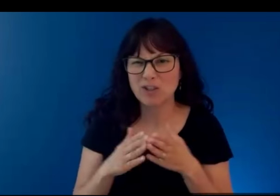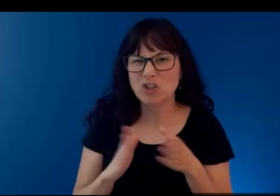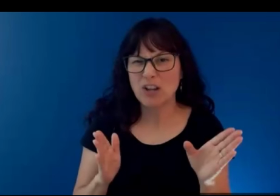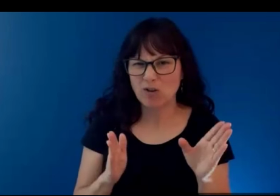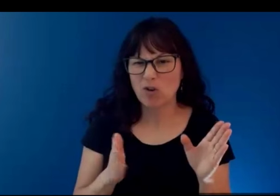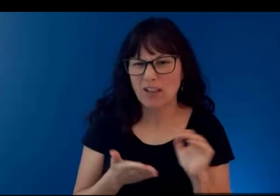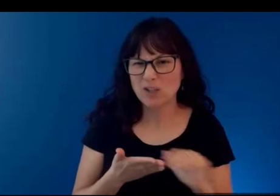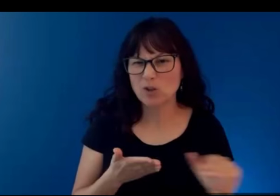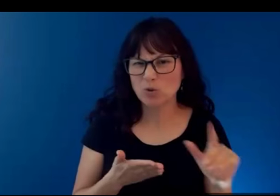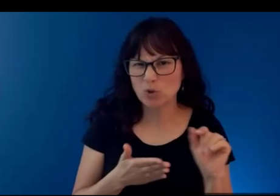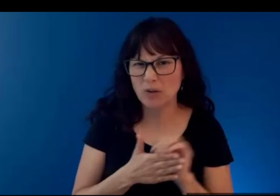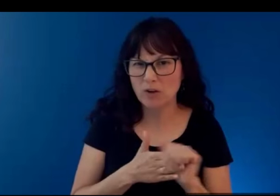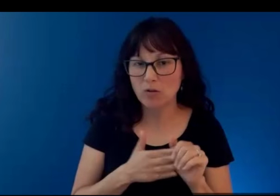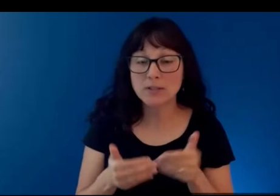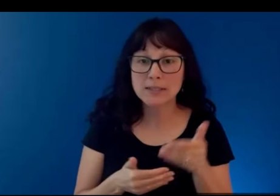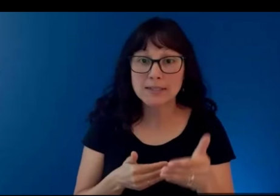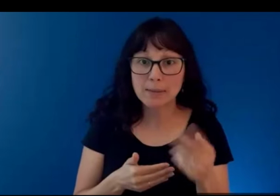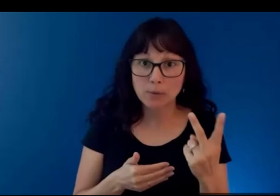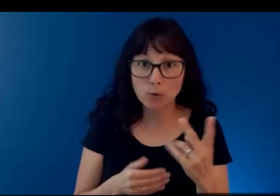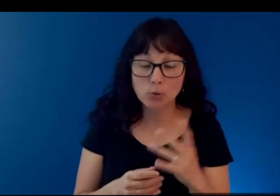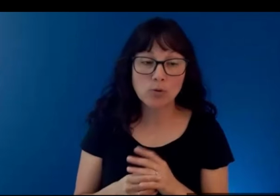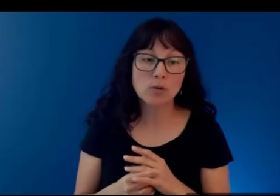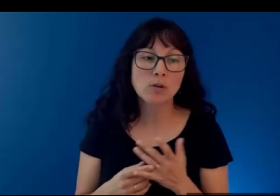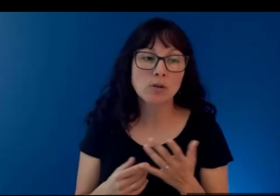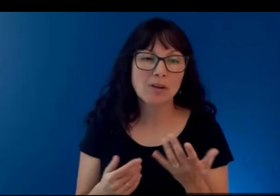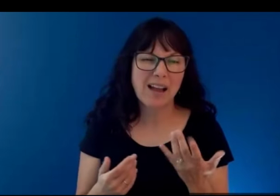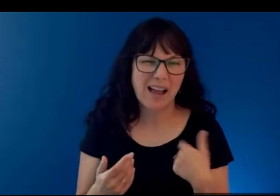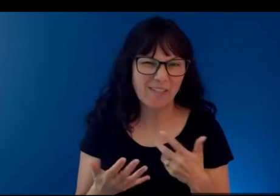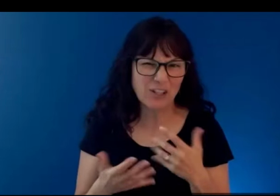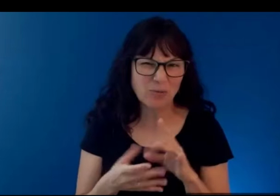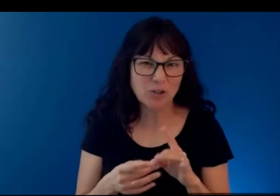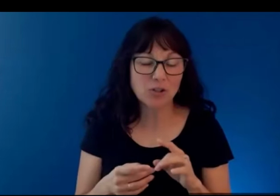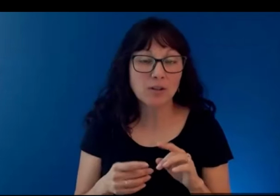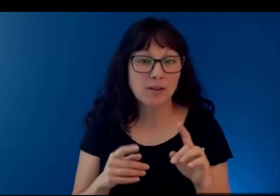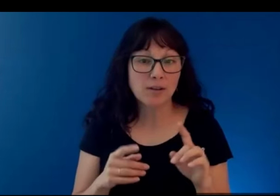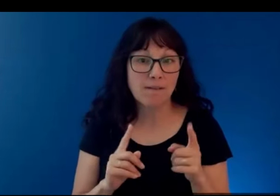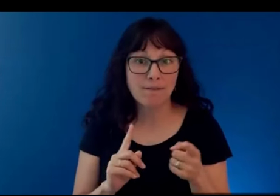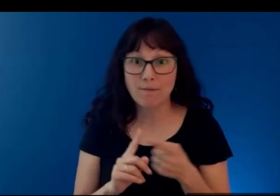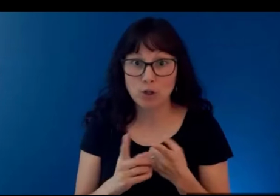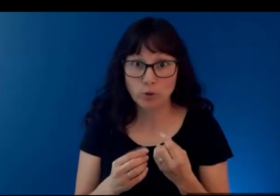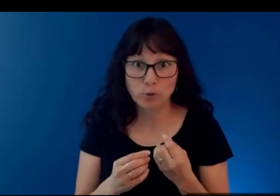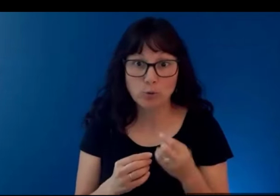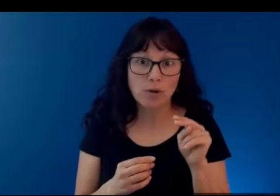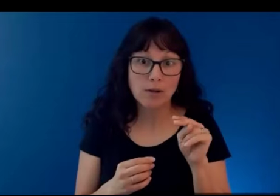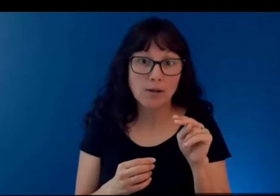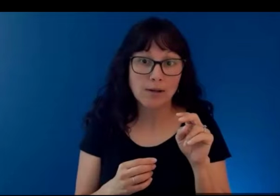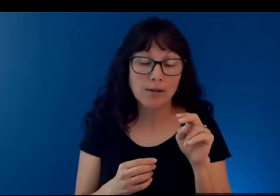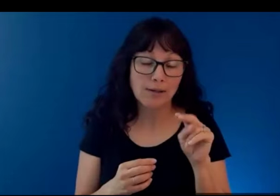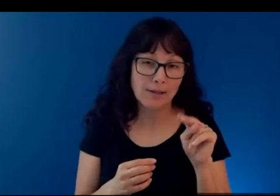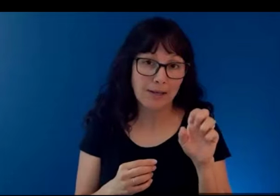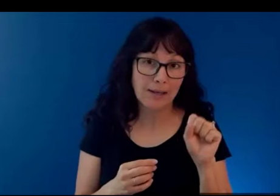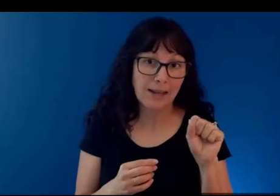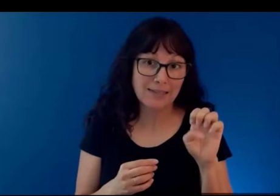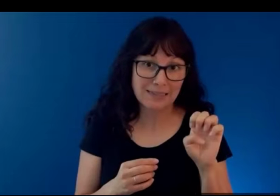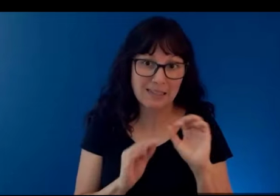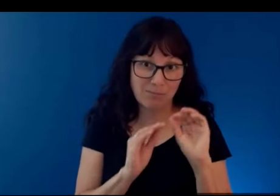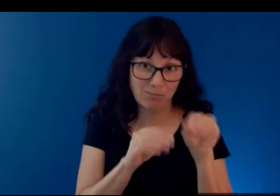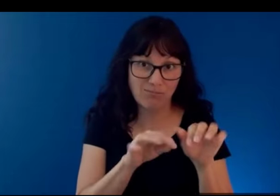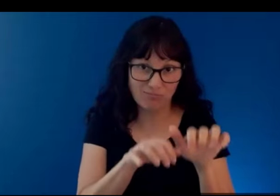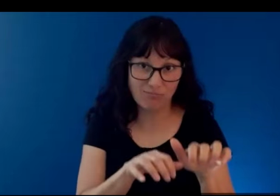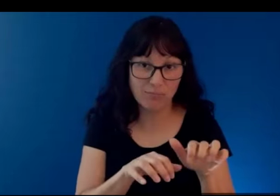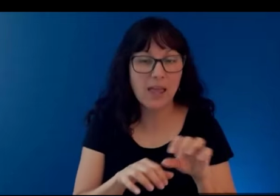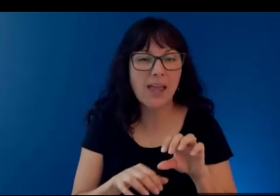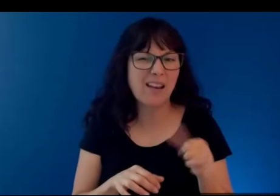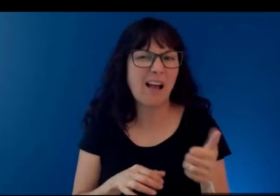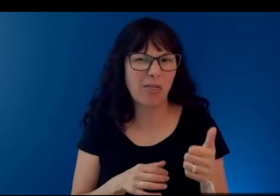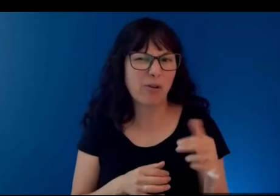$20. In step 2, as I mentioned, you enter the first step, net earnings from self-employment, and any other